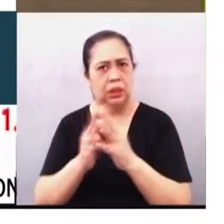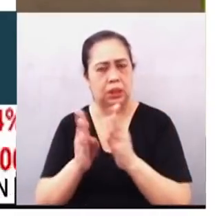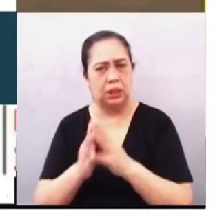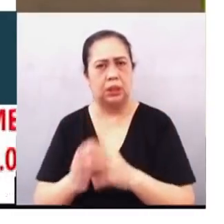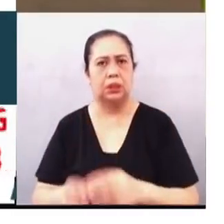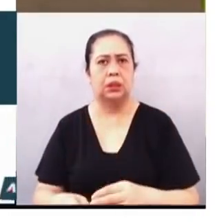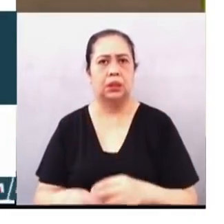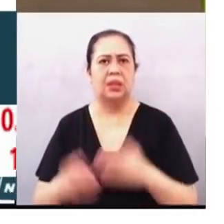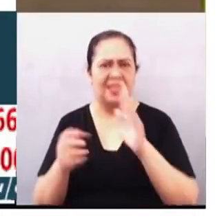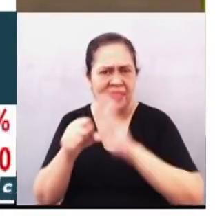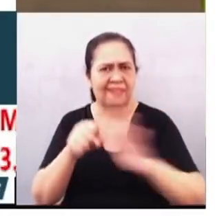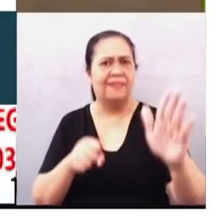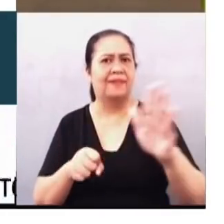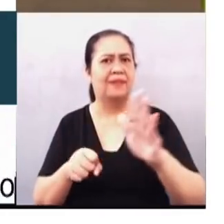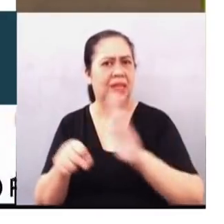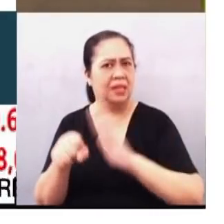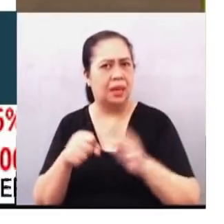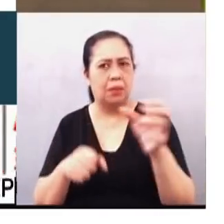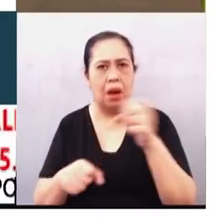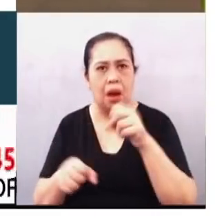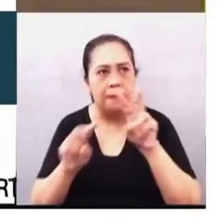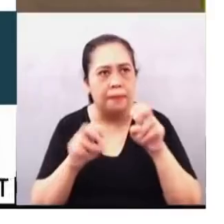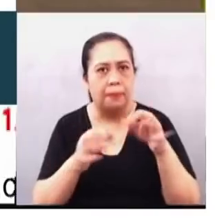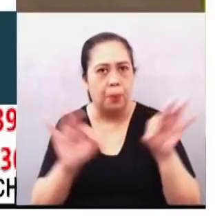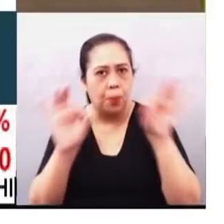is enough already kung makuha mo na yung